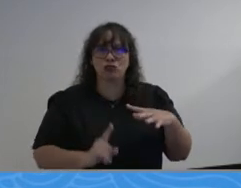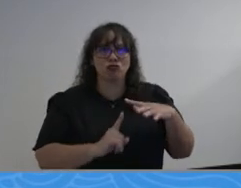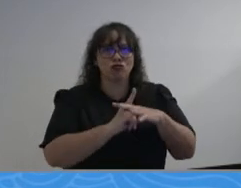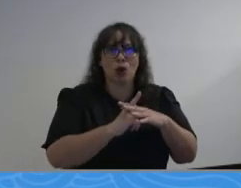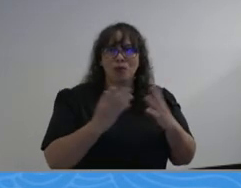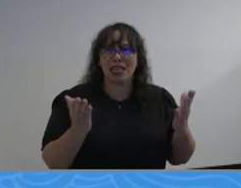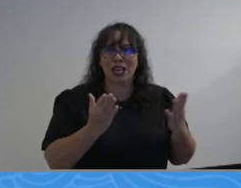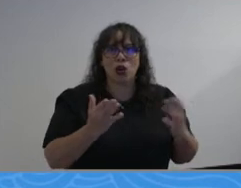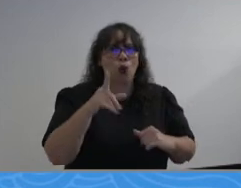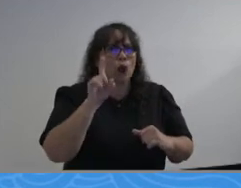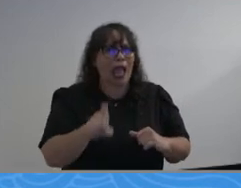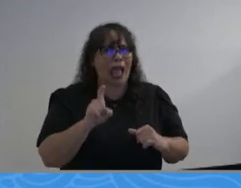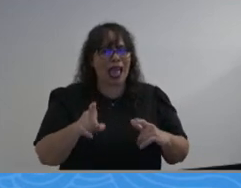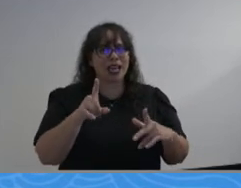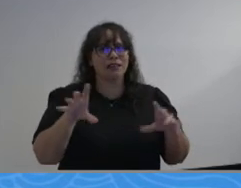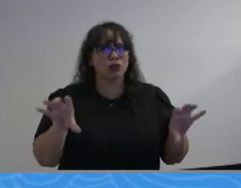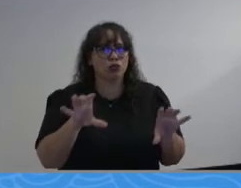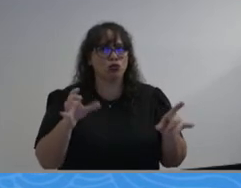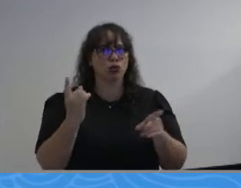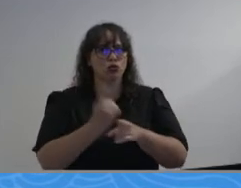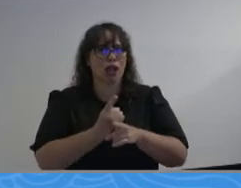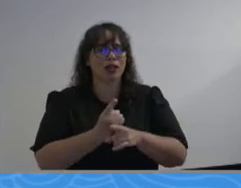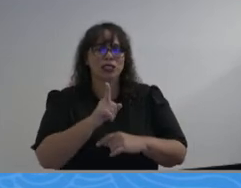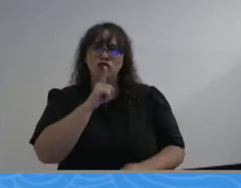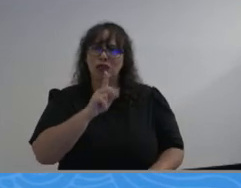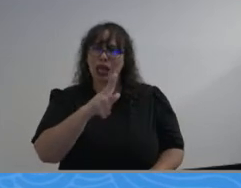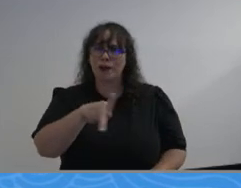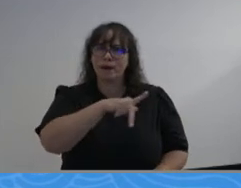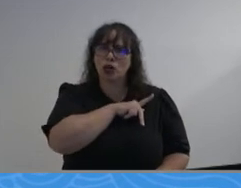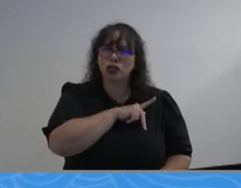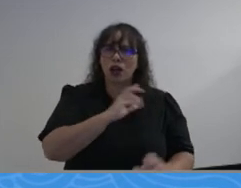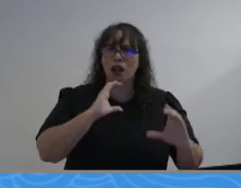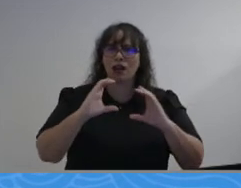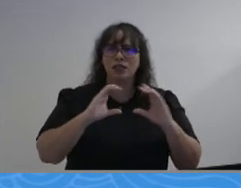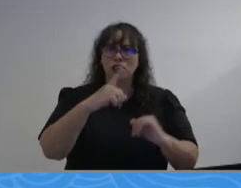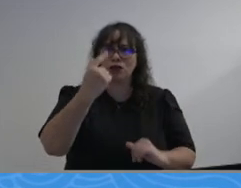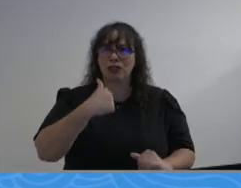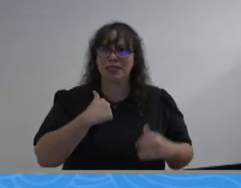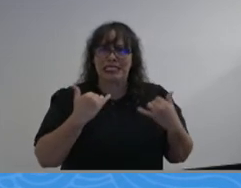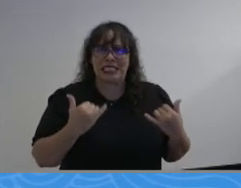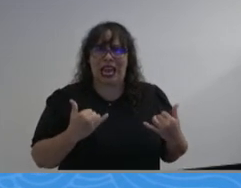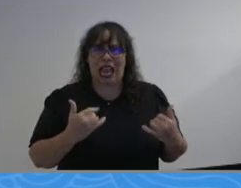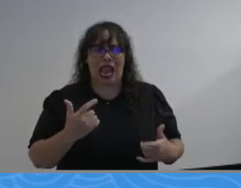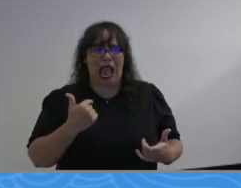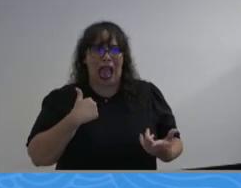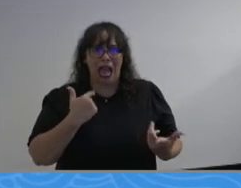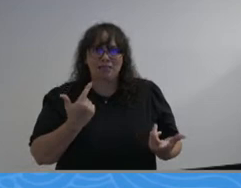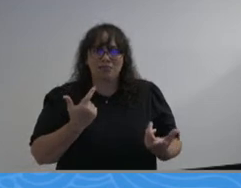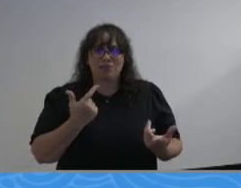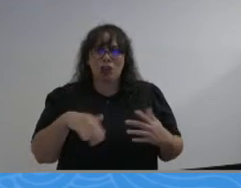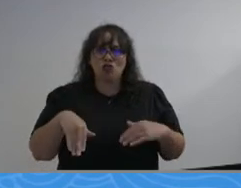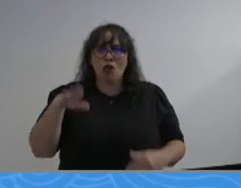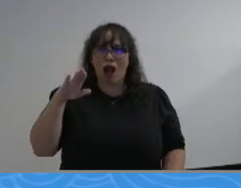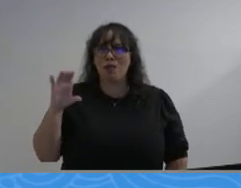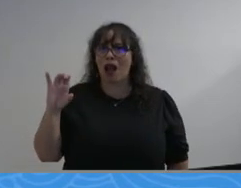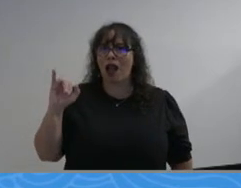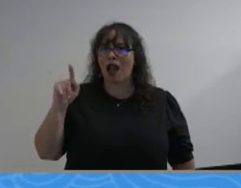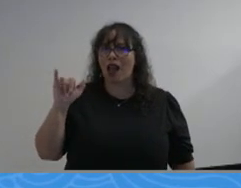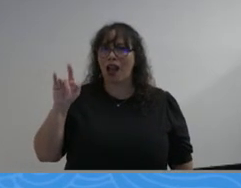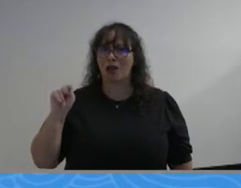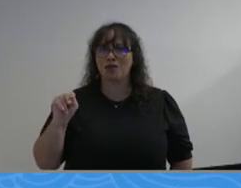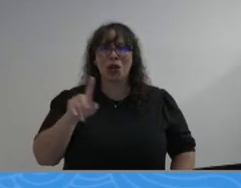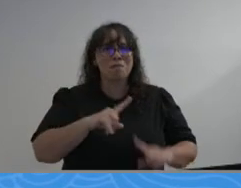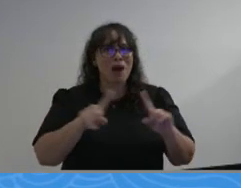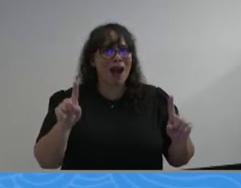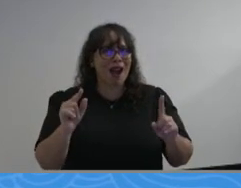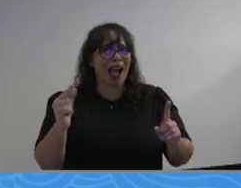this right. This is a really personal conversation for me today, because I'm a, a product of Compton, but I graduated from Long Beach Jordan